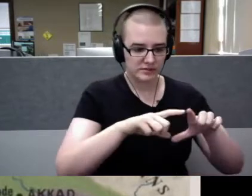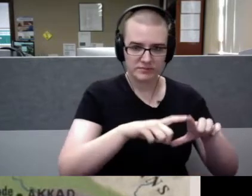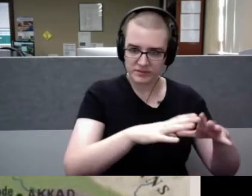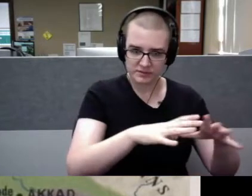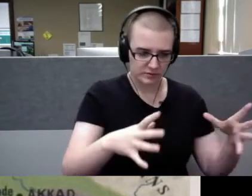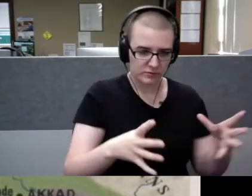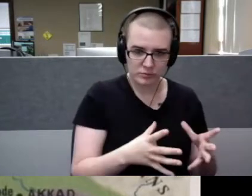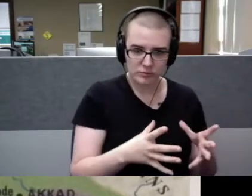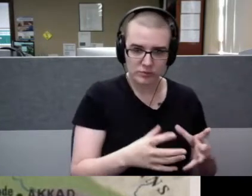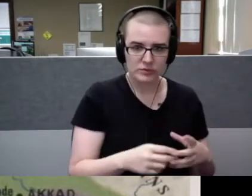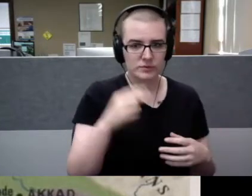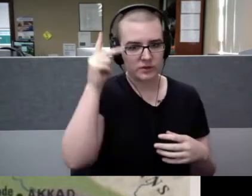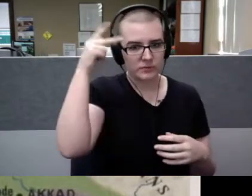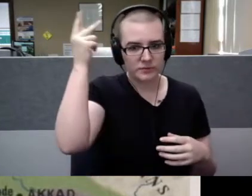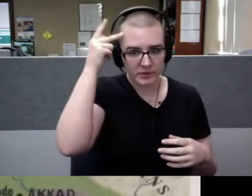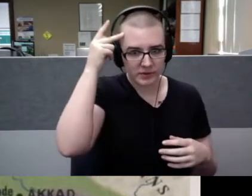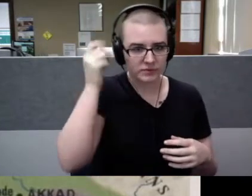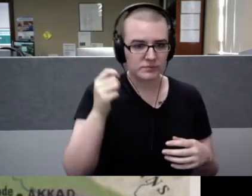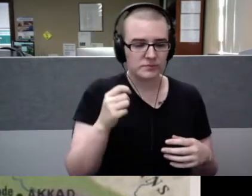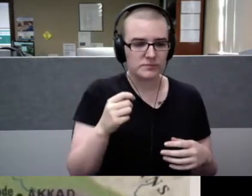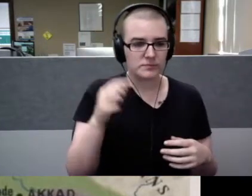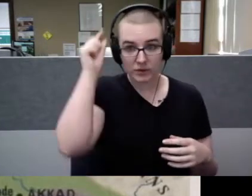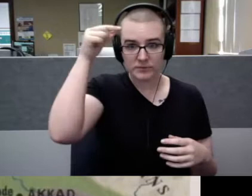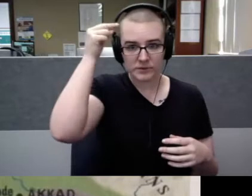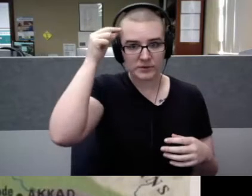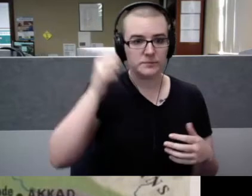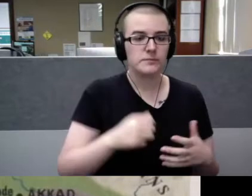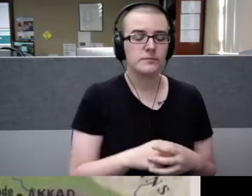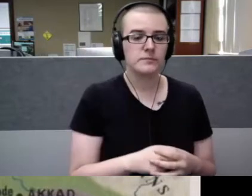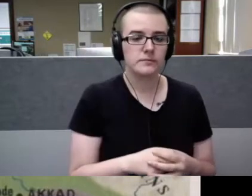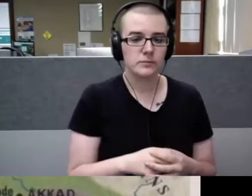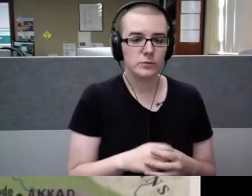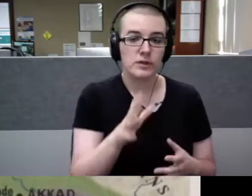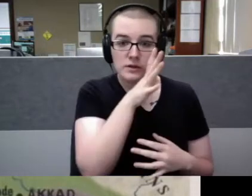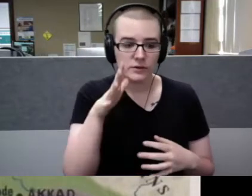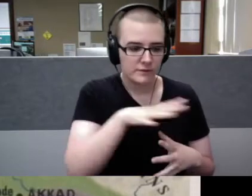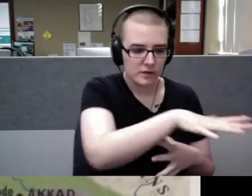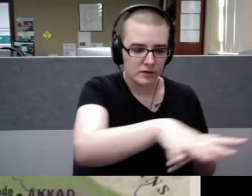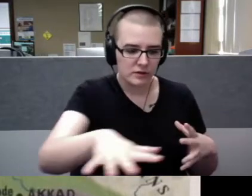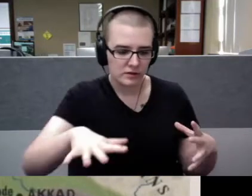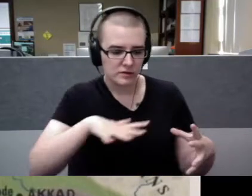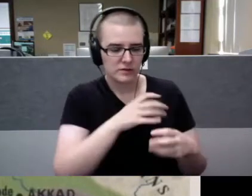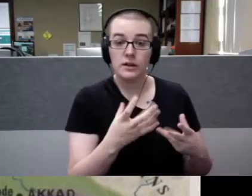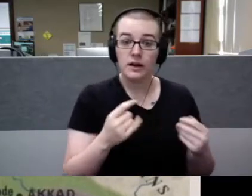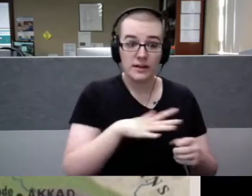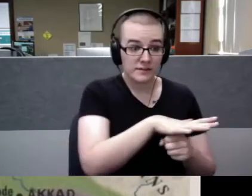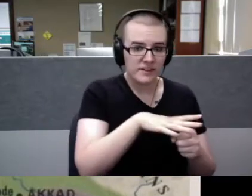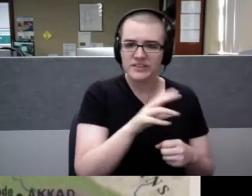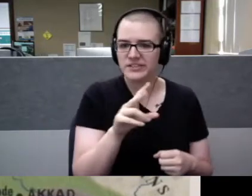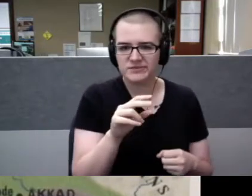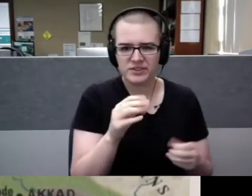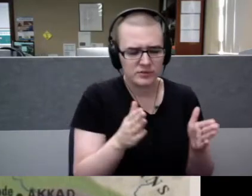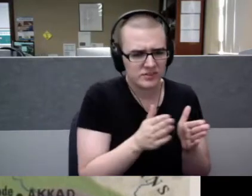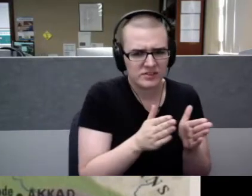have a major city that's surrounded by farms. It doesn't have a whole lot of territory, but it's a